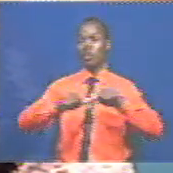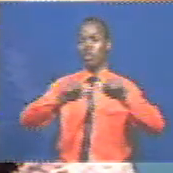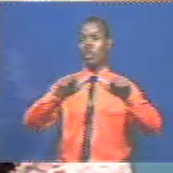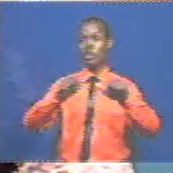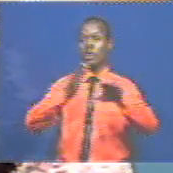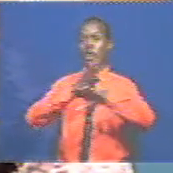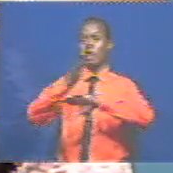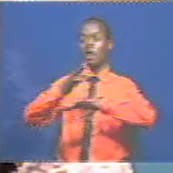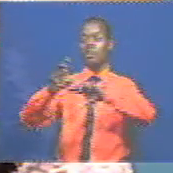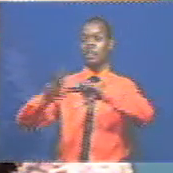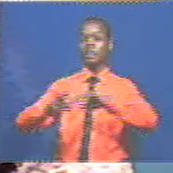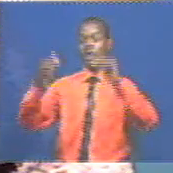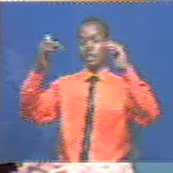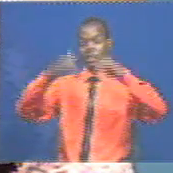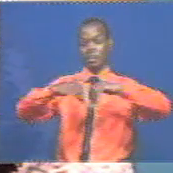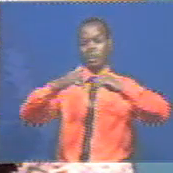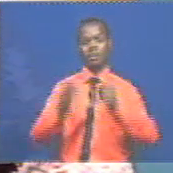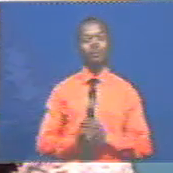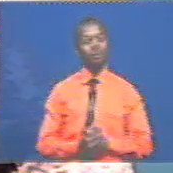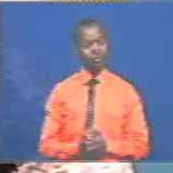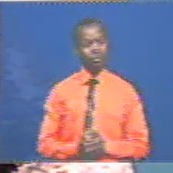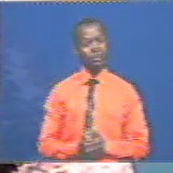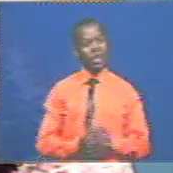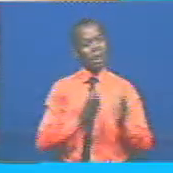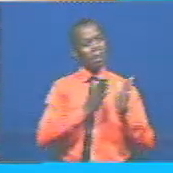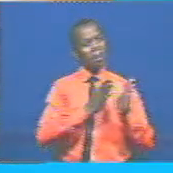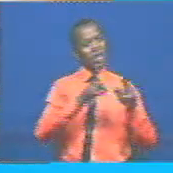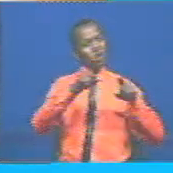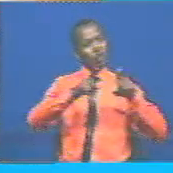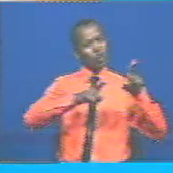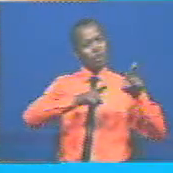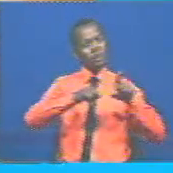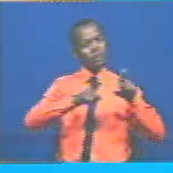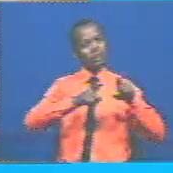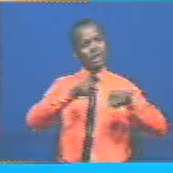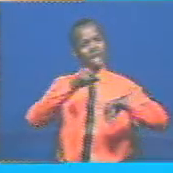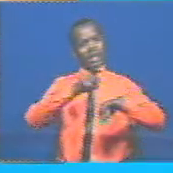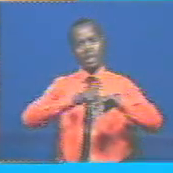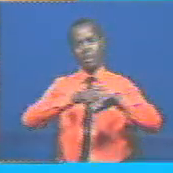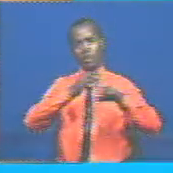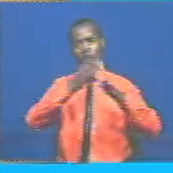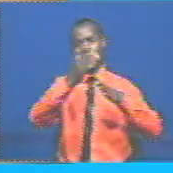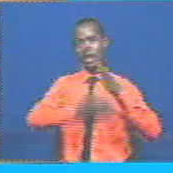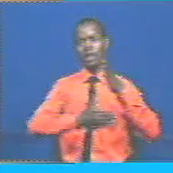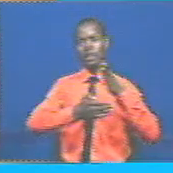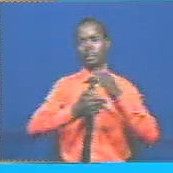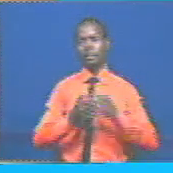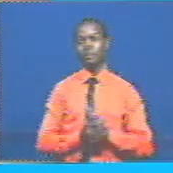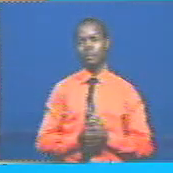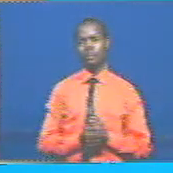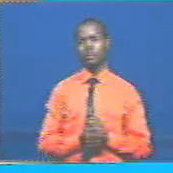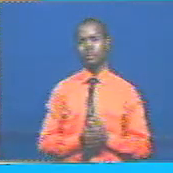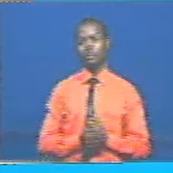habitat assembly not to mention the big tourism boost okay as we wind up this is your camera